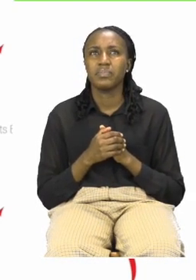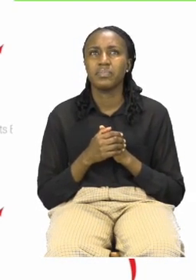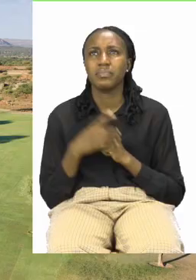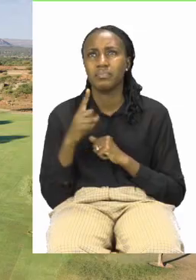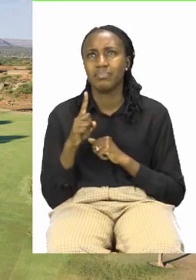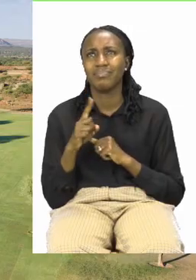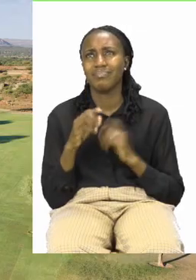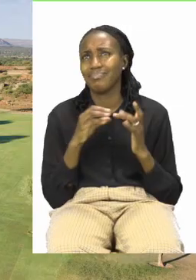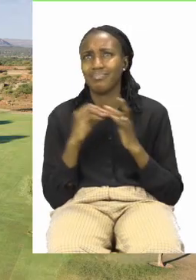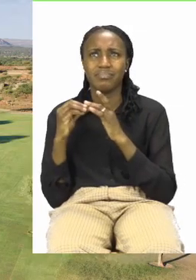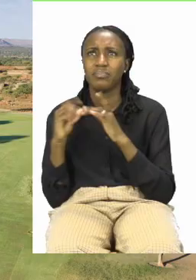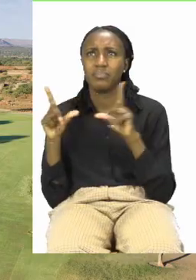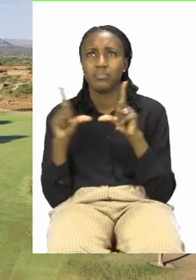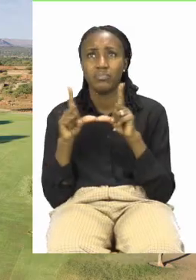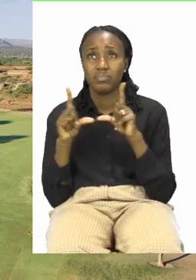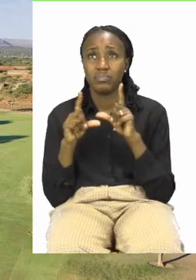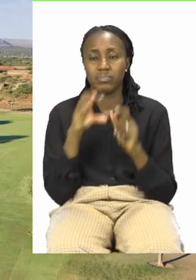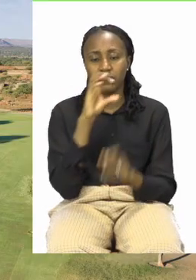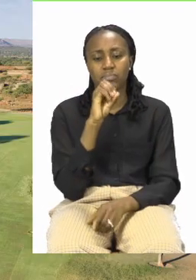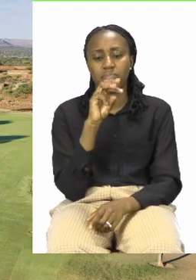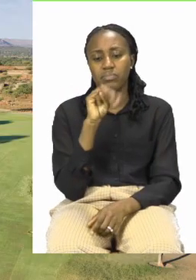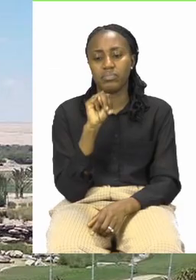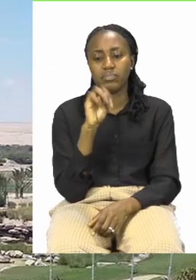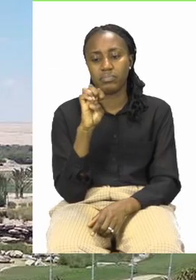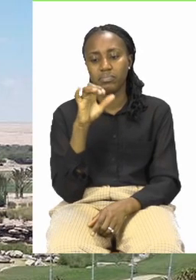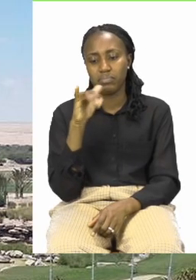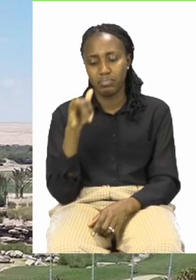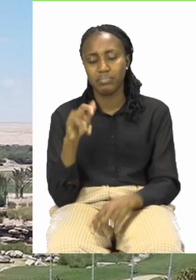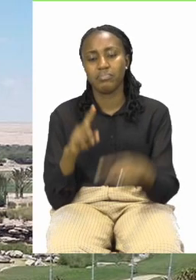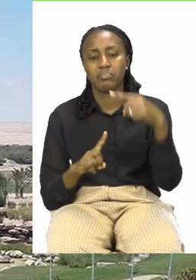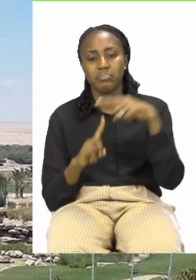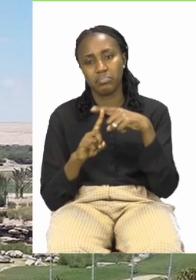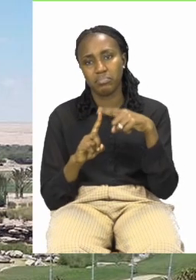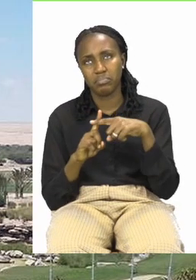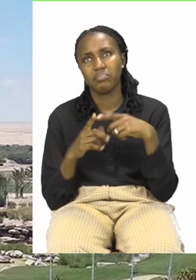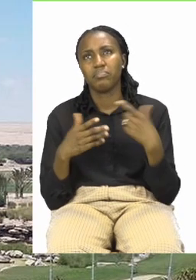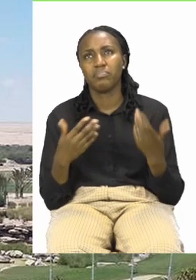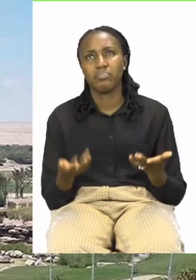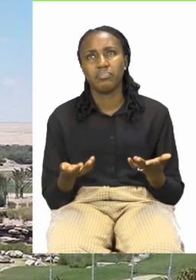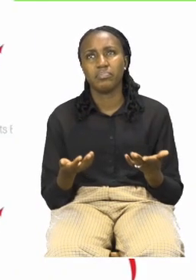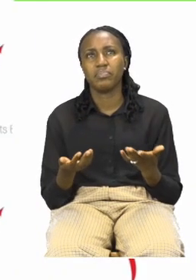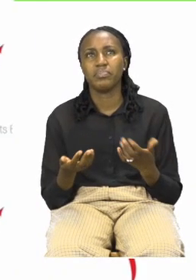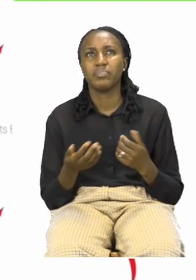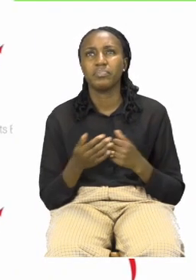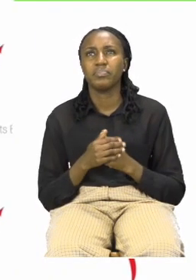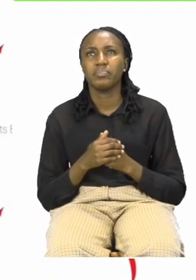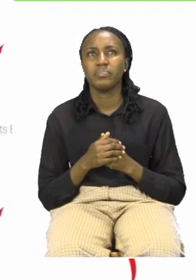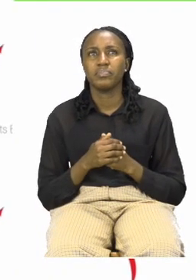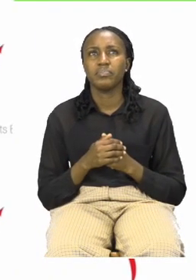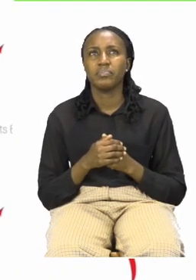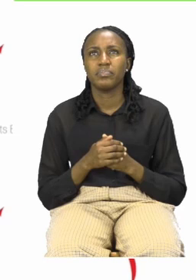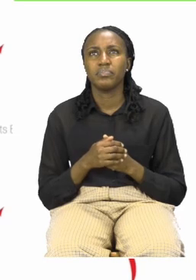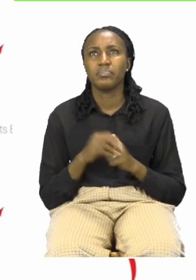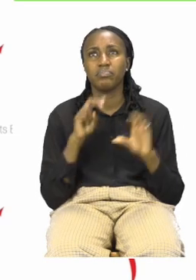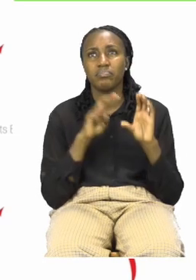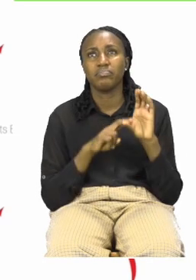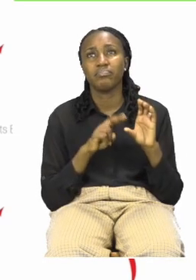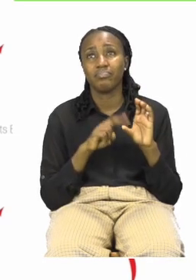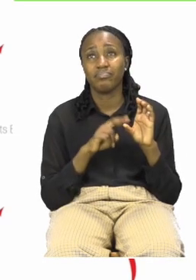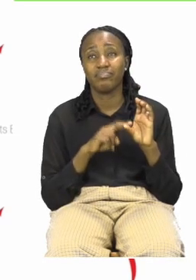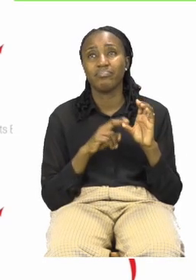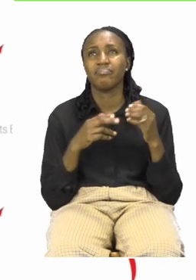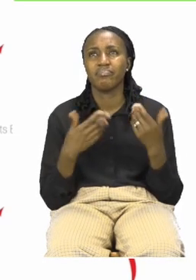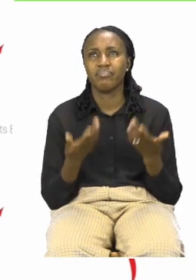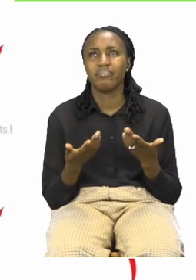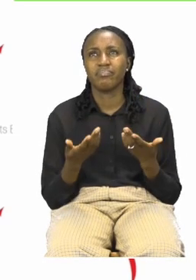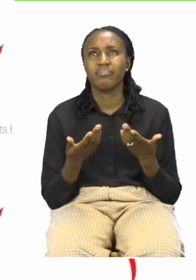Windhoek, Meyer, Rosmund and Chumeb courses. They also played on Gobabis, some of them.